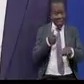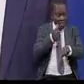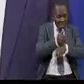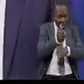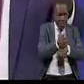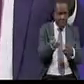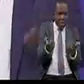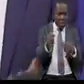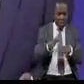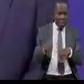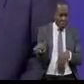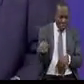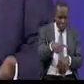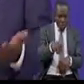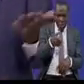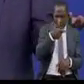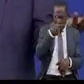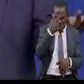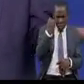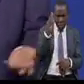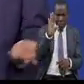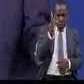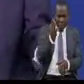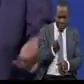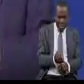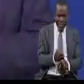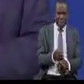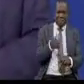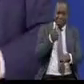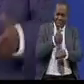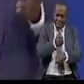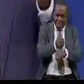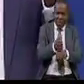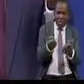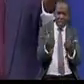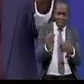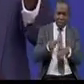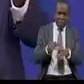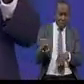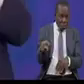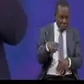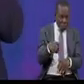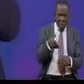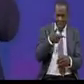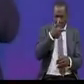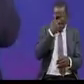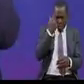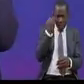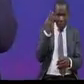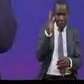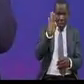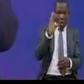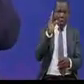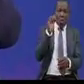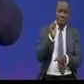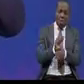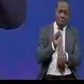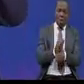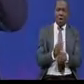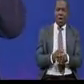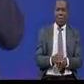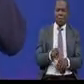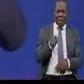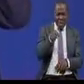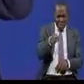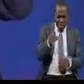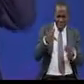your preaching. And the insult comes because of your ministry. And you take that insult and you